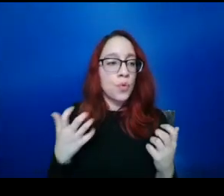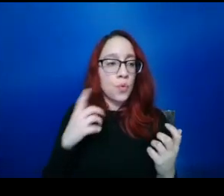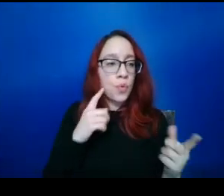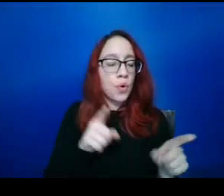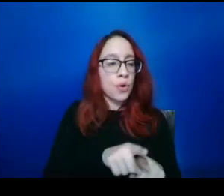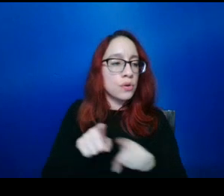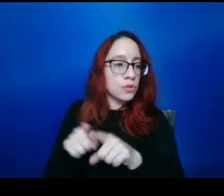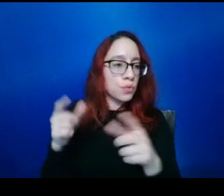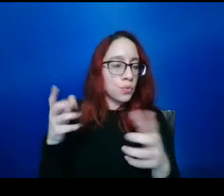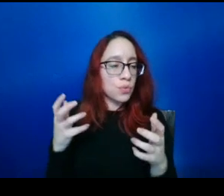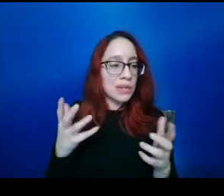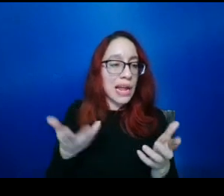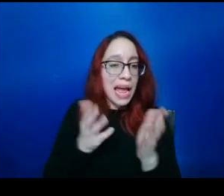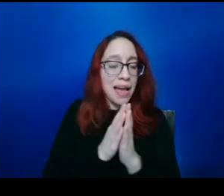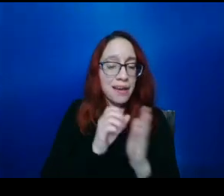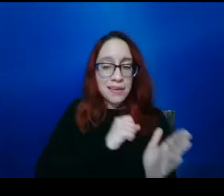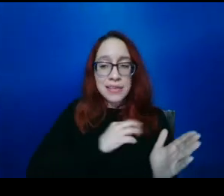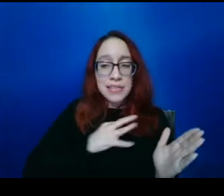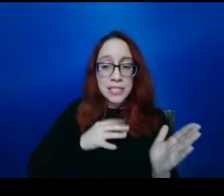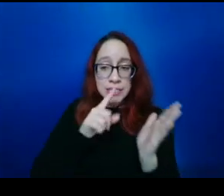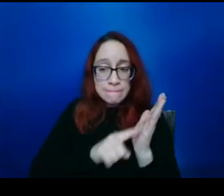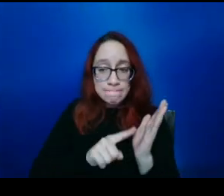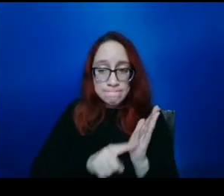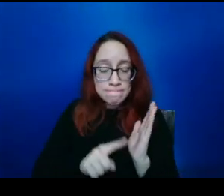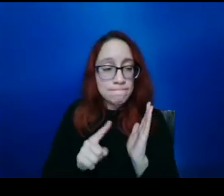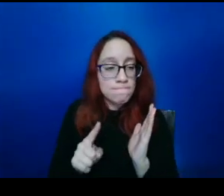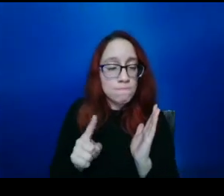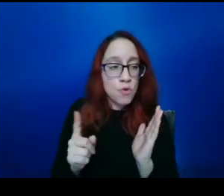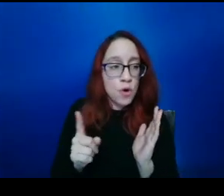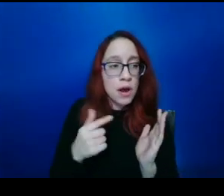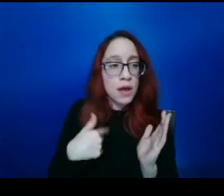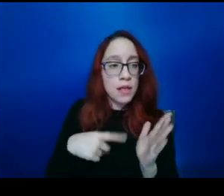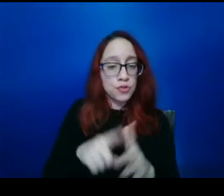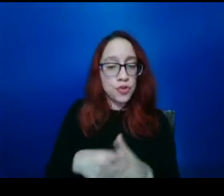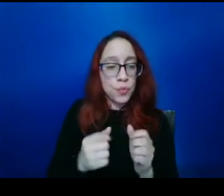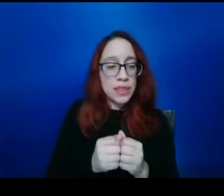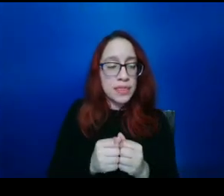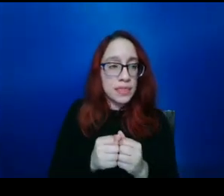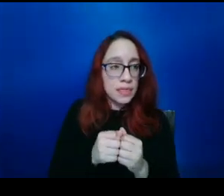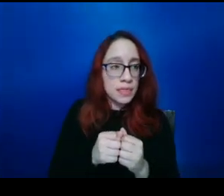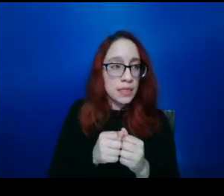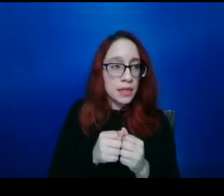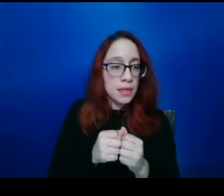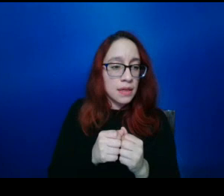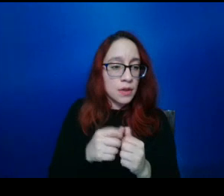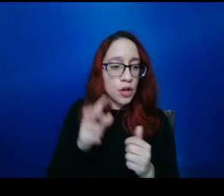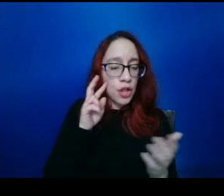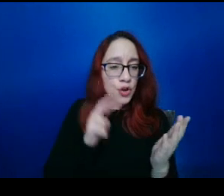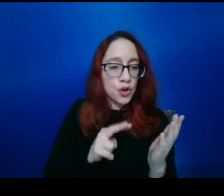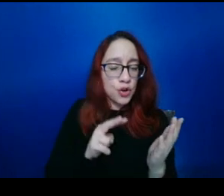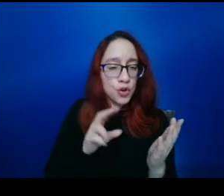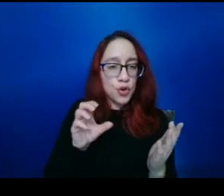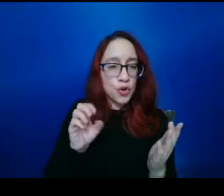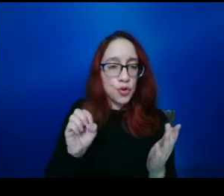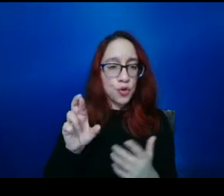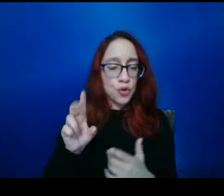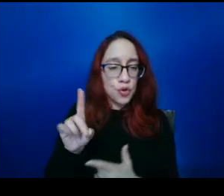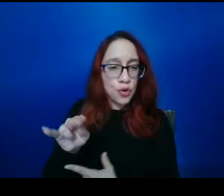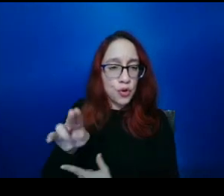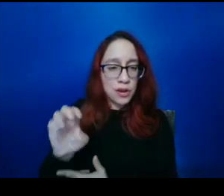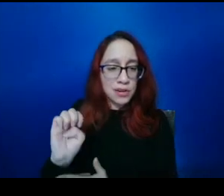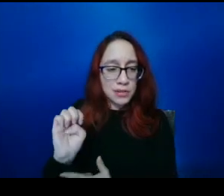to ask staff to look into a couple things. I'll start with looking into an ordinance